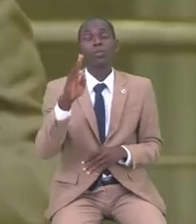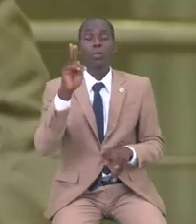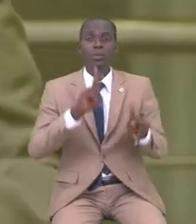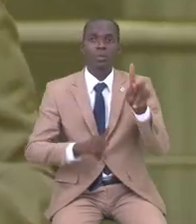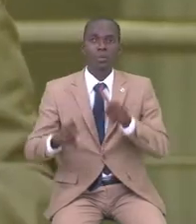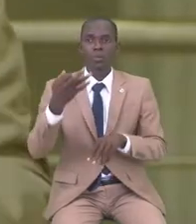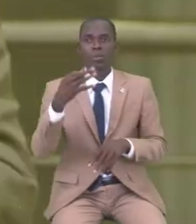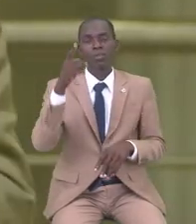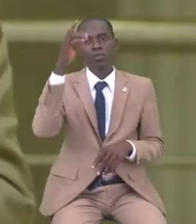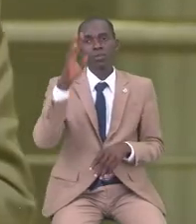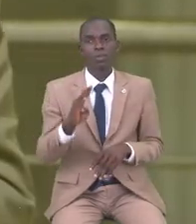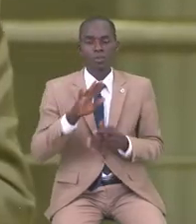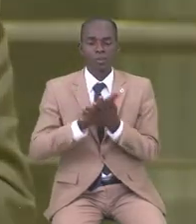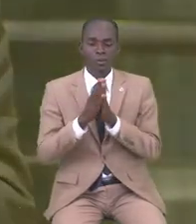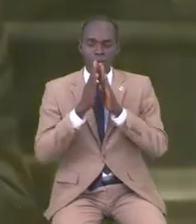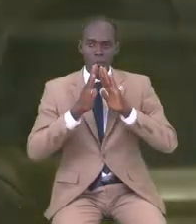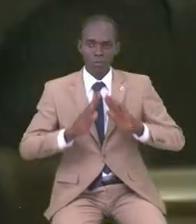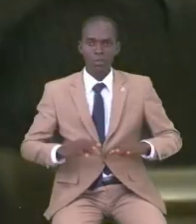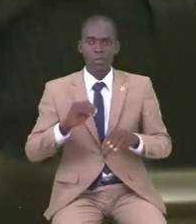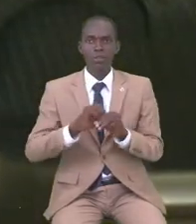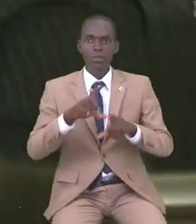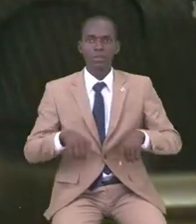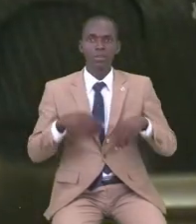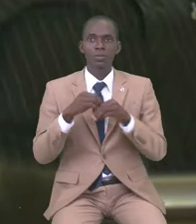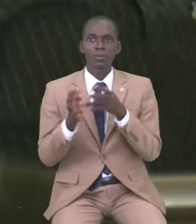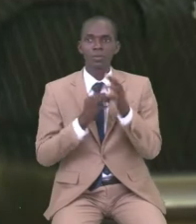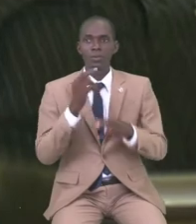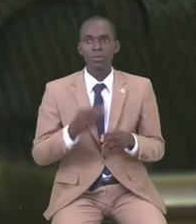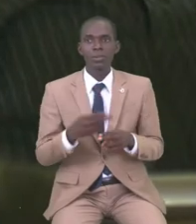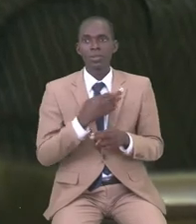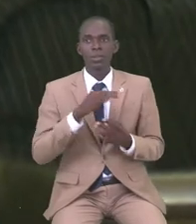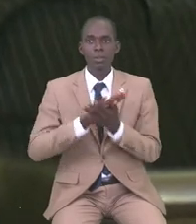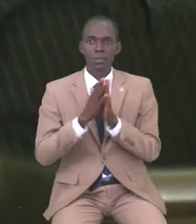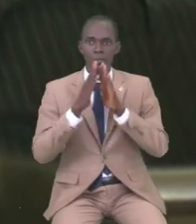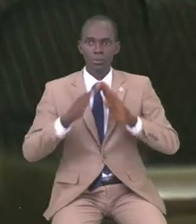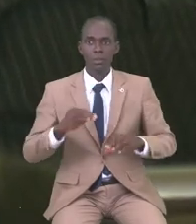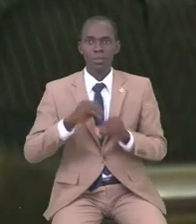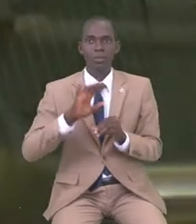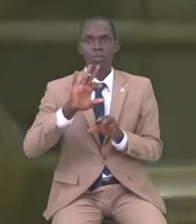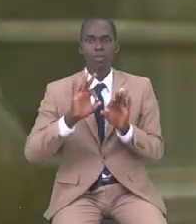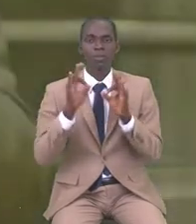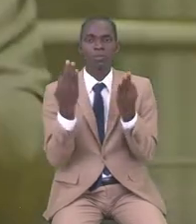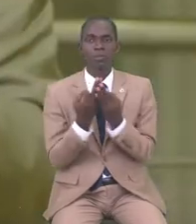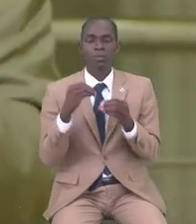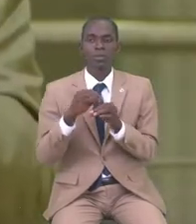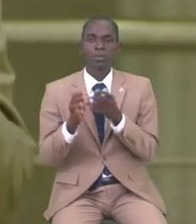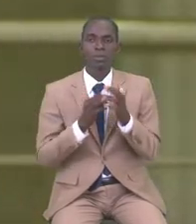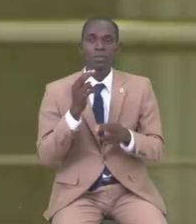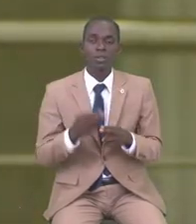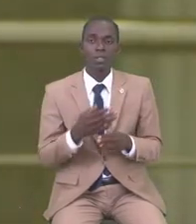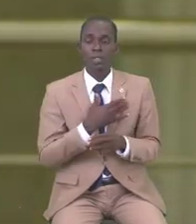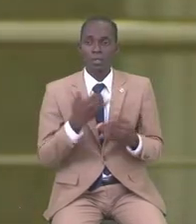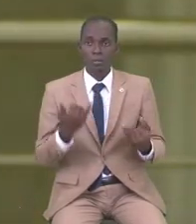God, peace in your life. Amen. And peace in your family. Amen. And today, the